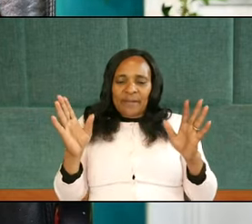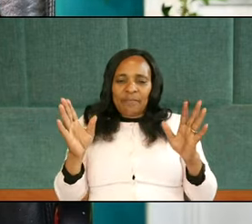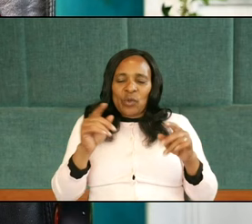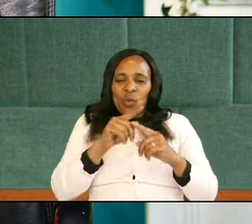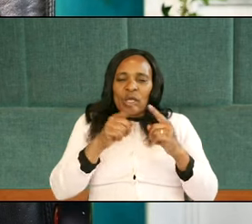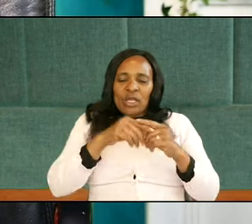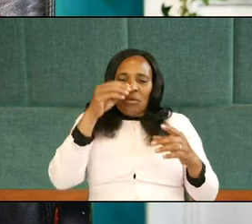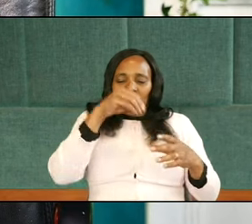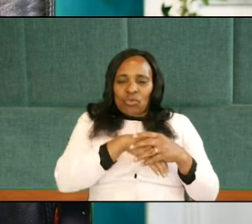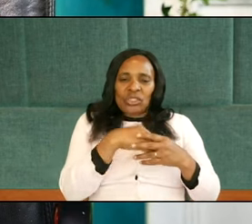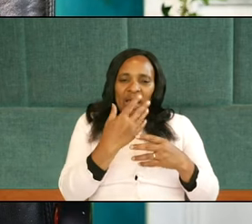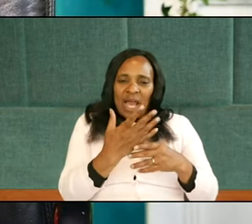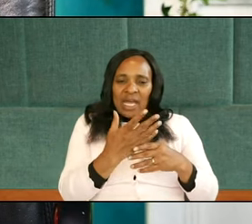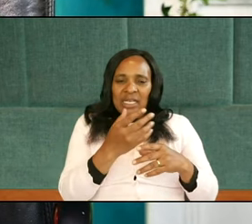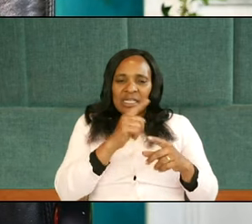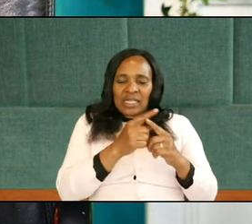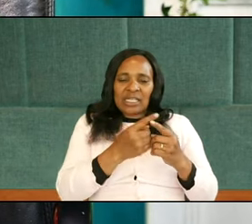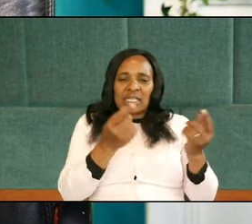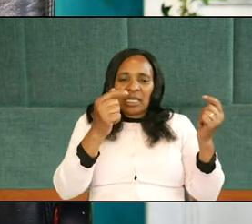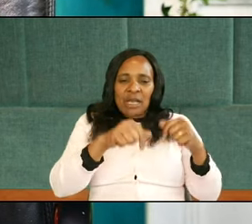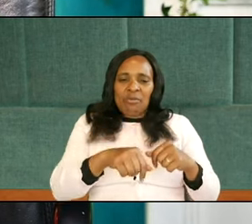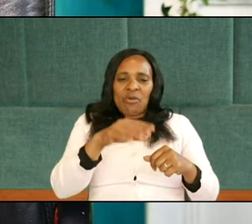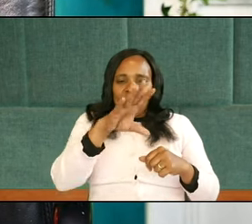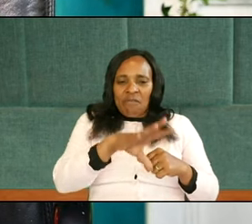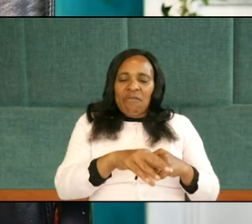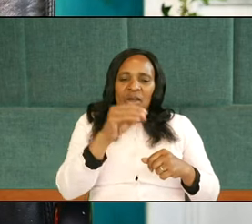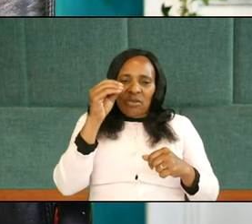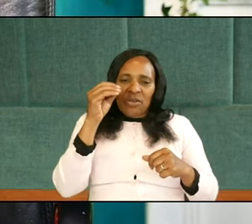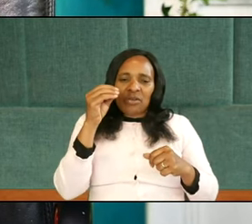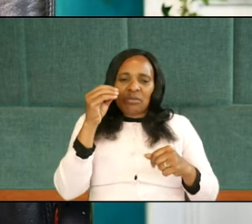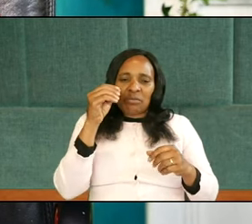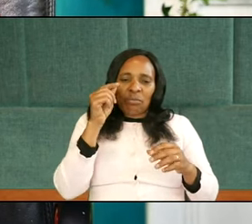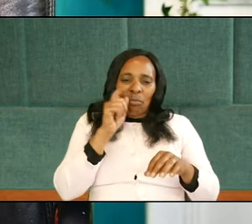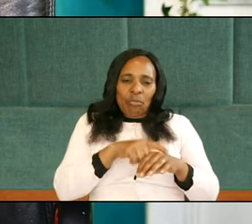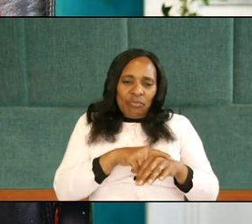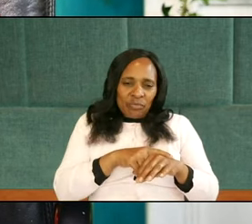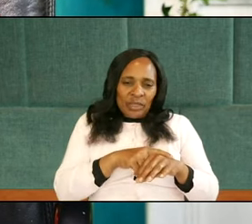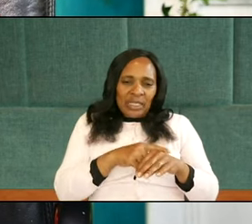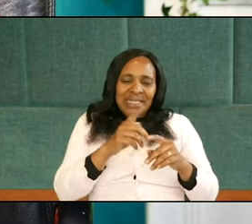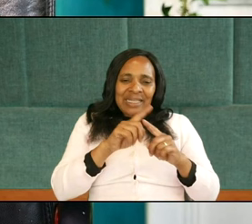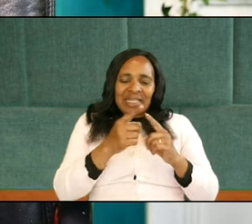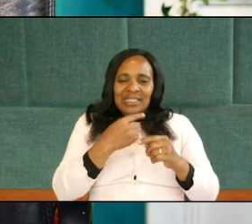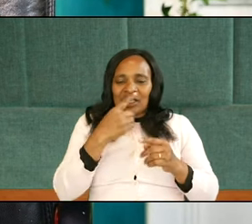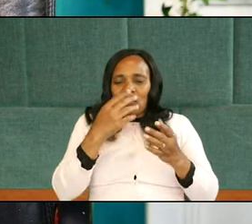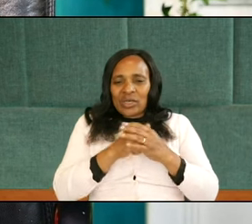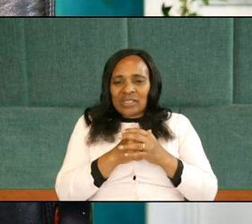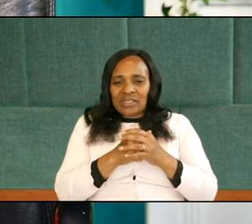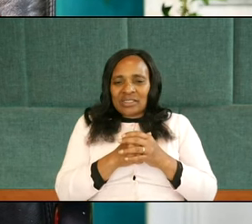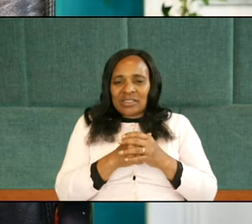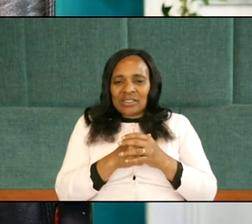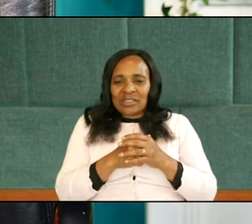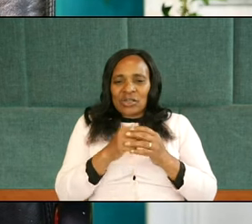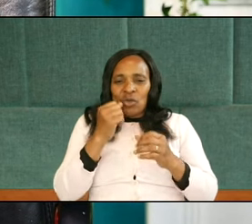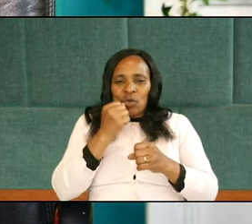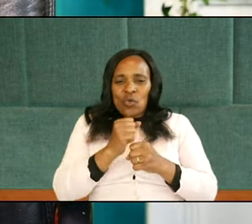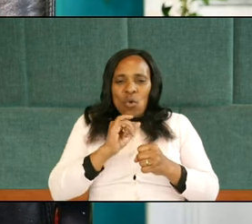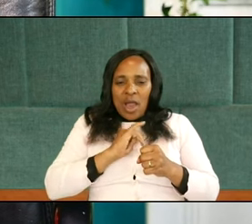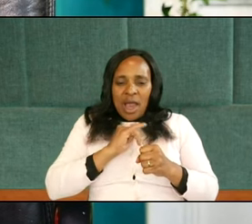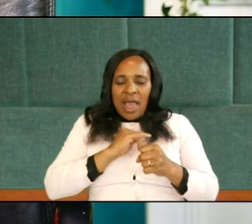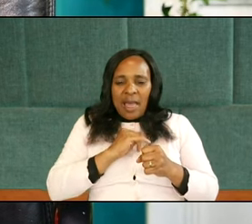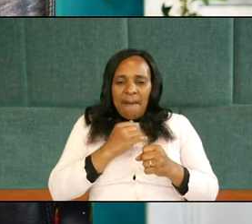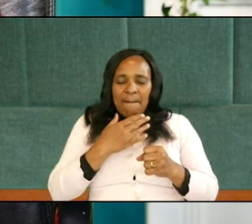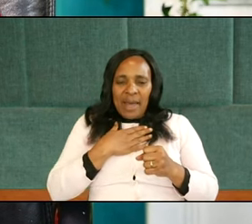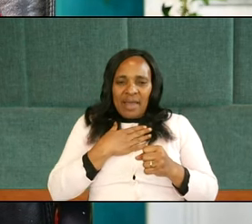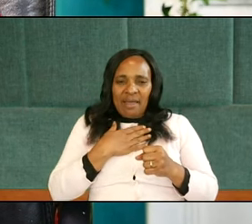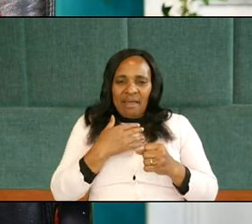in and his grandfather came and found him at that point in time, he was like, okay, fine, now do I pretend that my